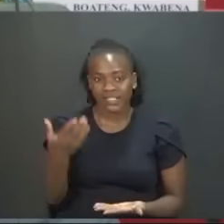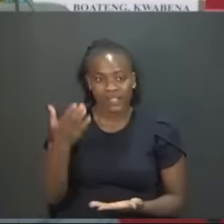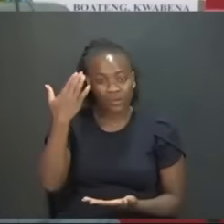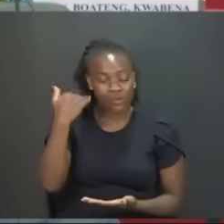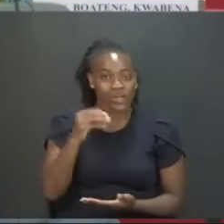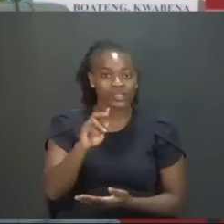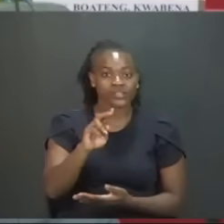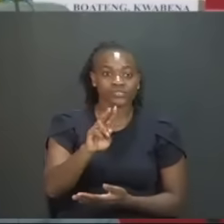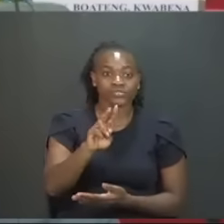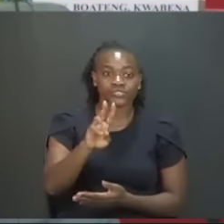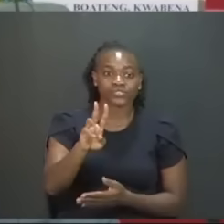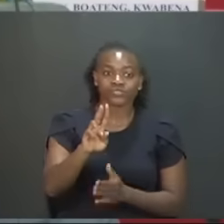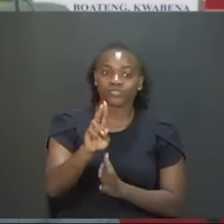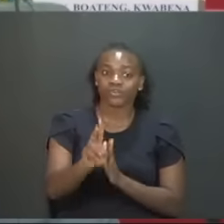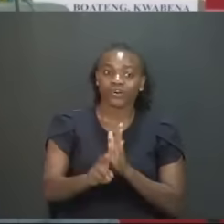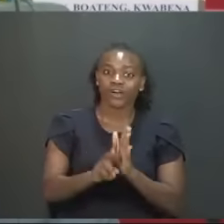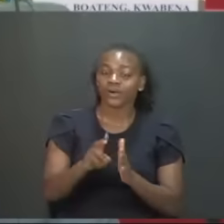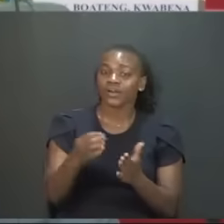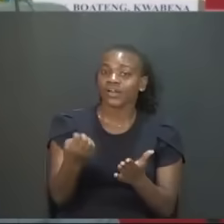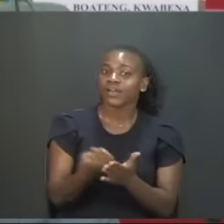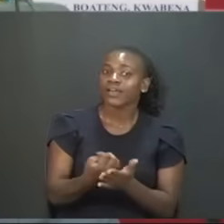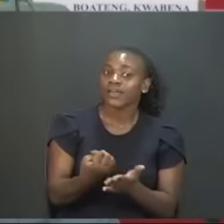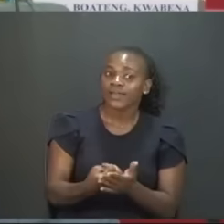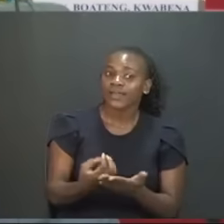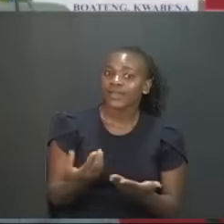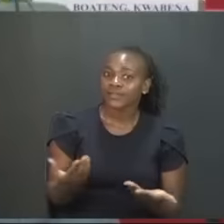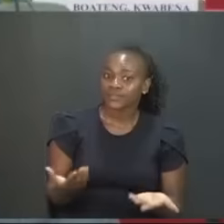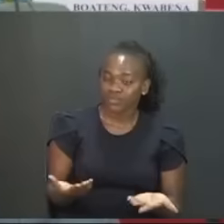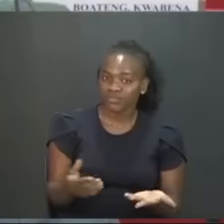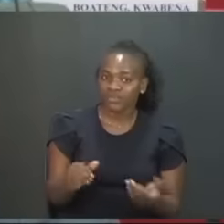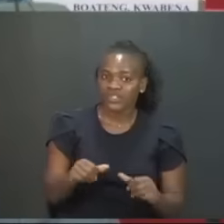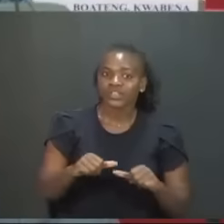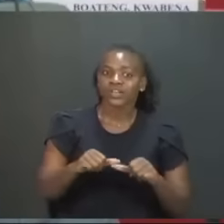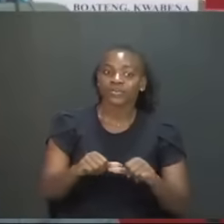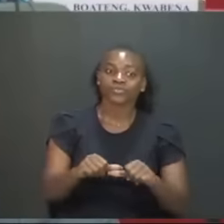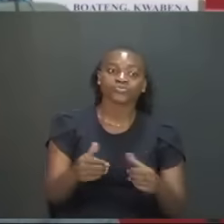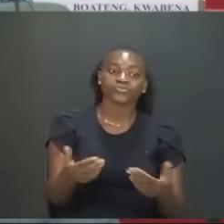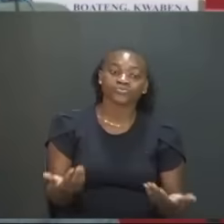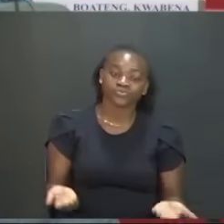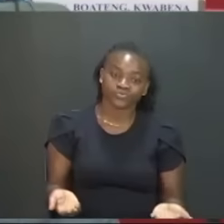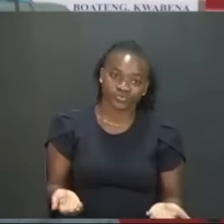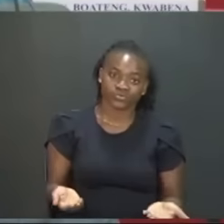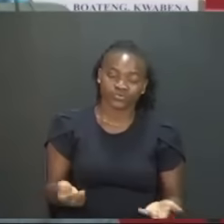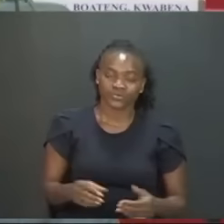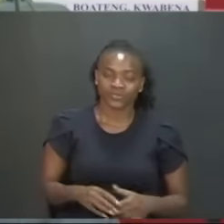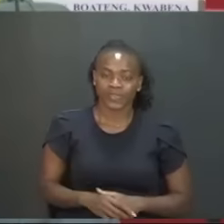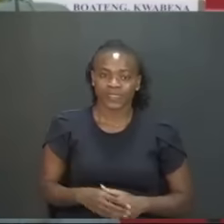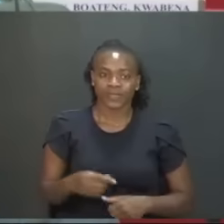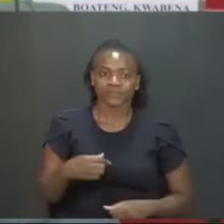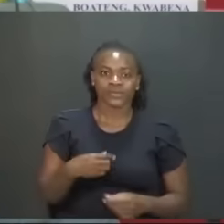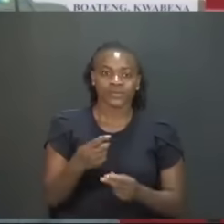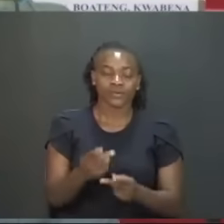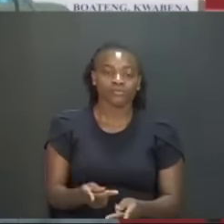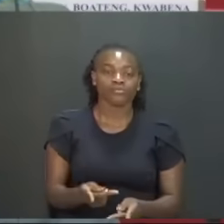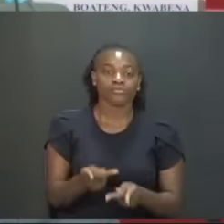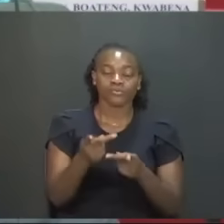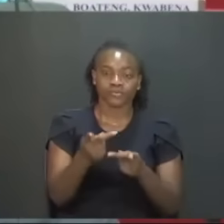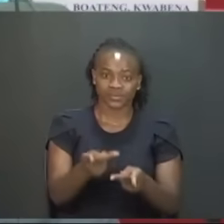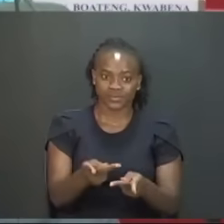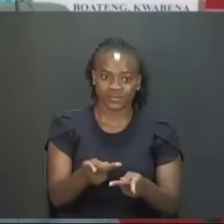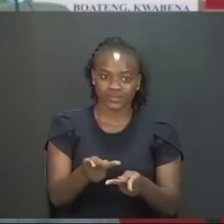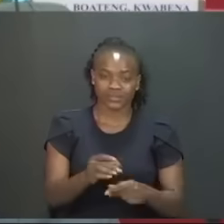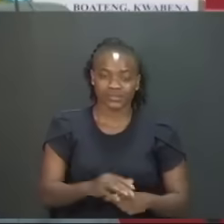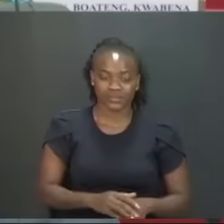24-hour economy, the library can even do 24 hours. So I'm just suggesting to